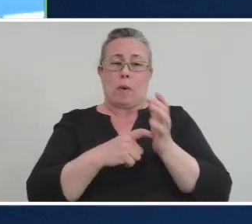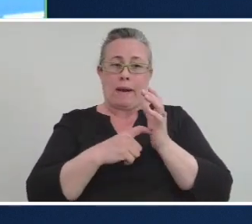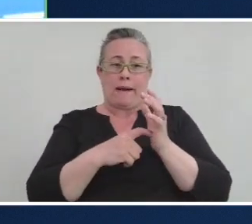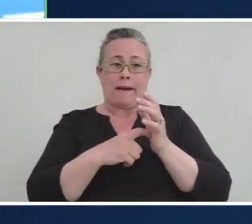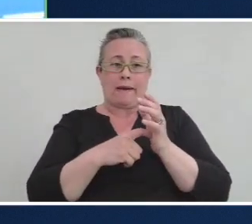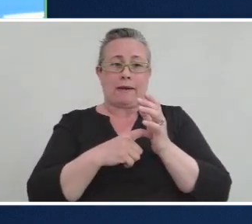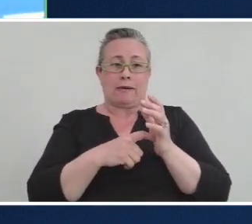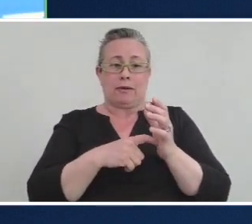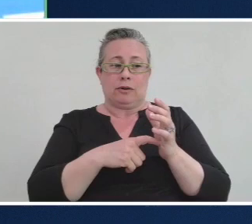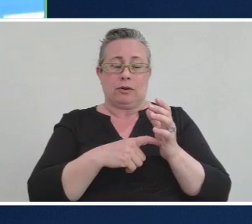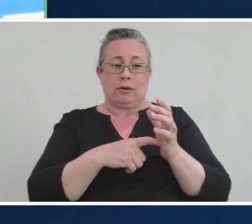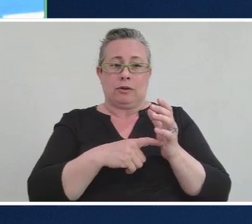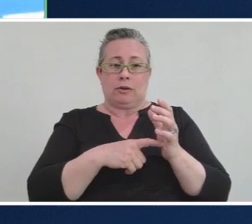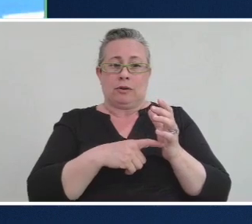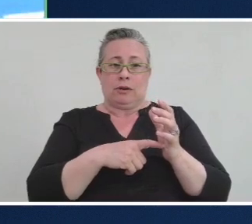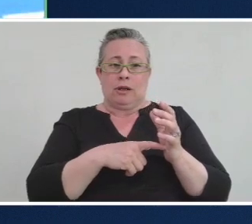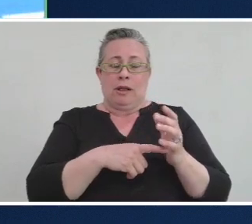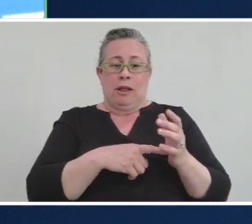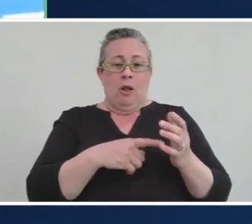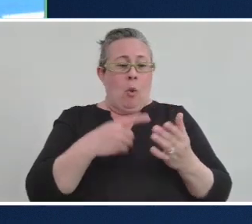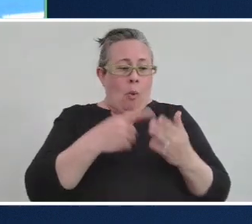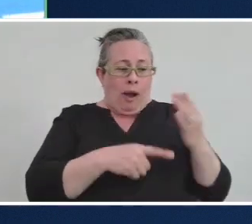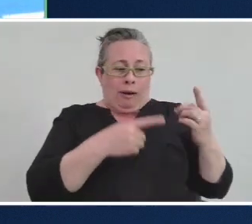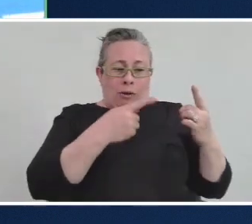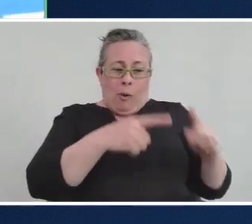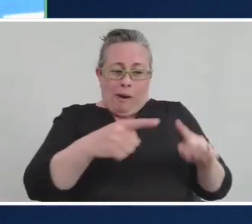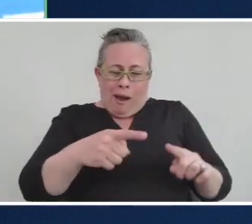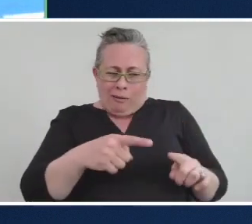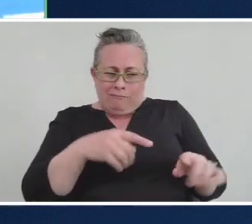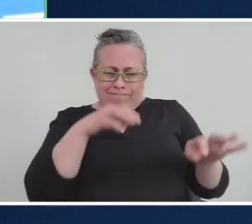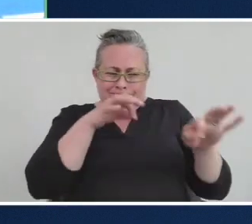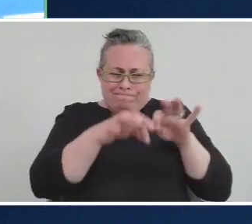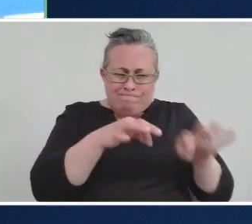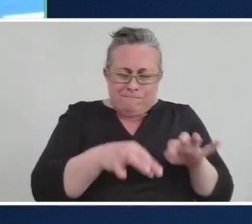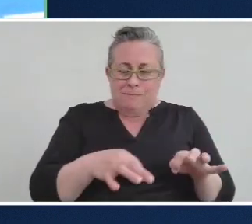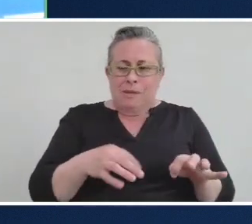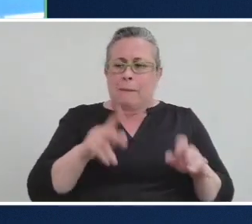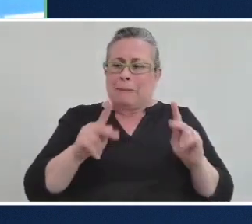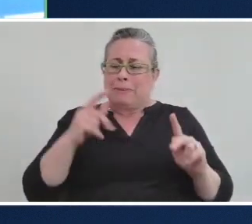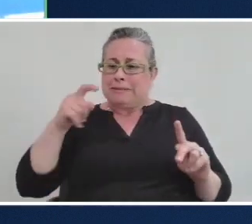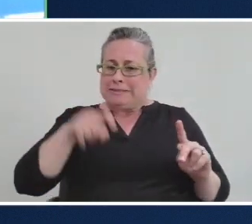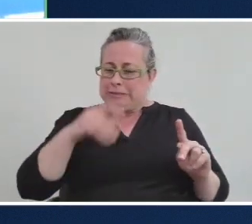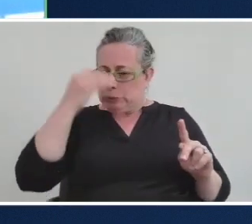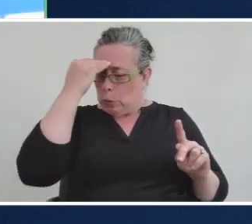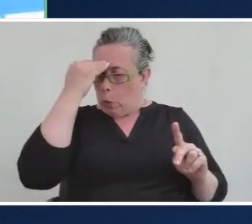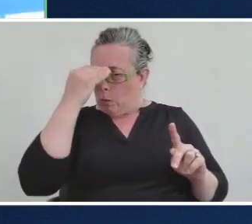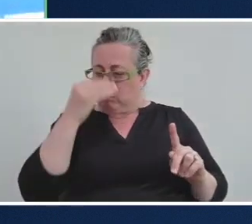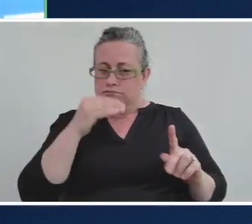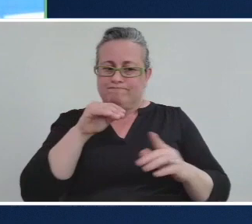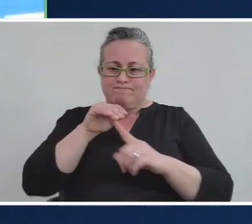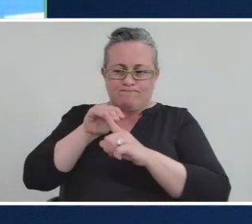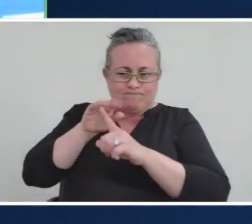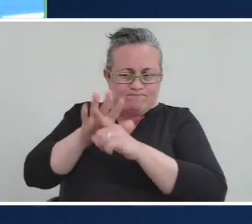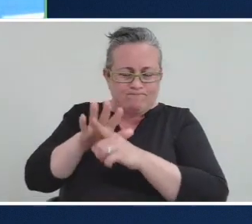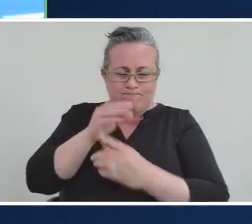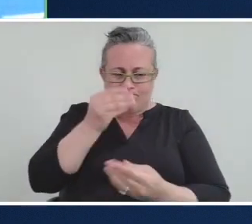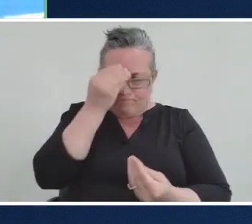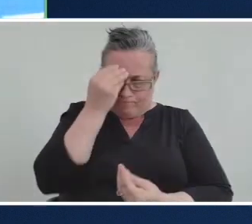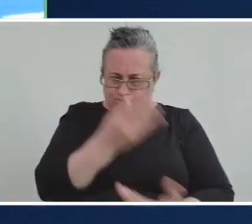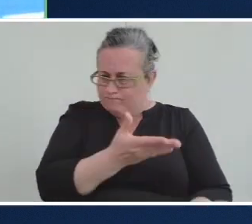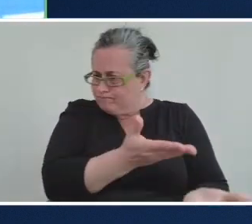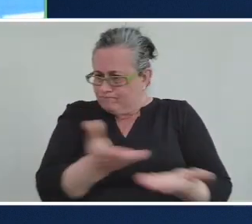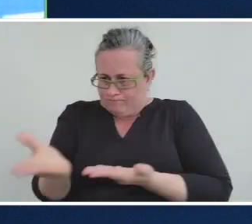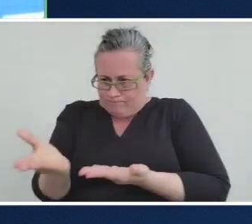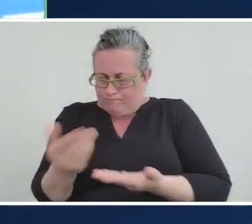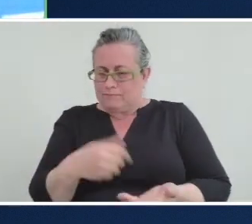be aware of what is going on and what is the importance of the election and what is at play. And that's when they need to